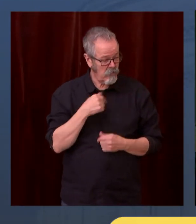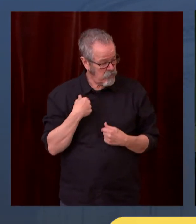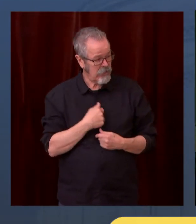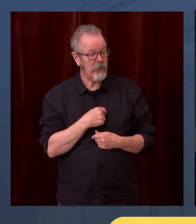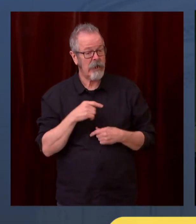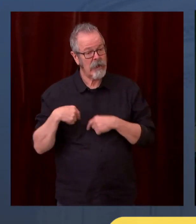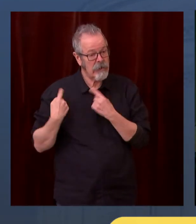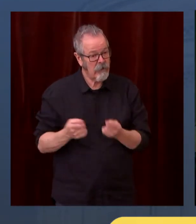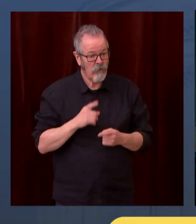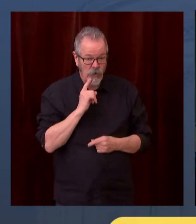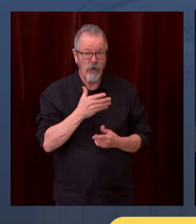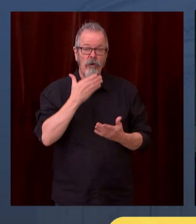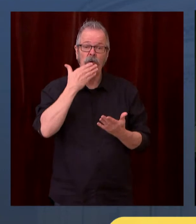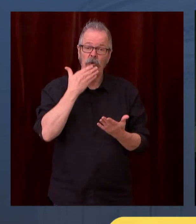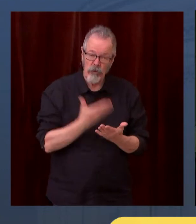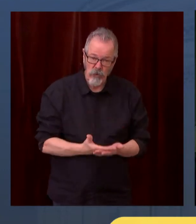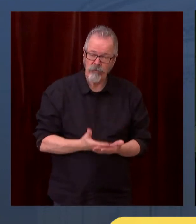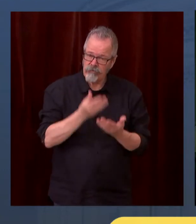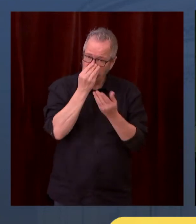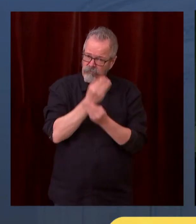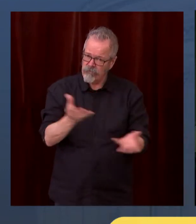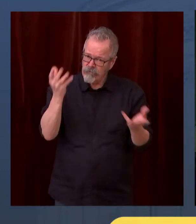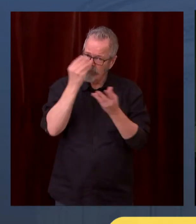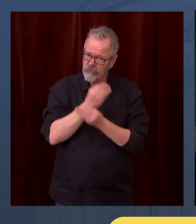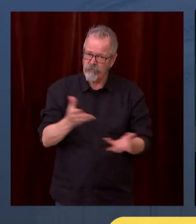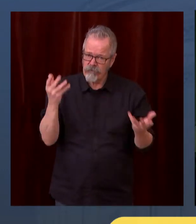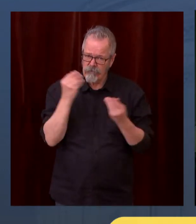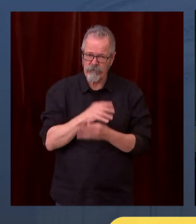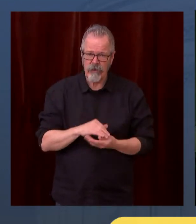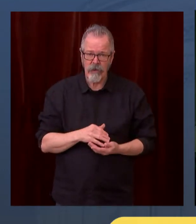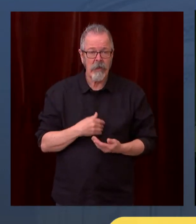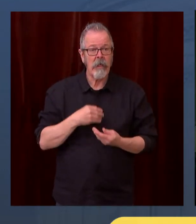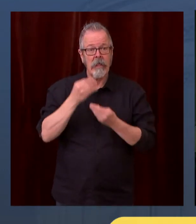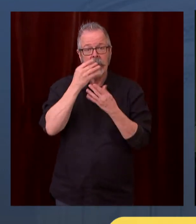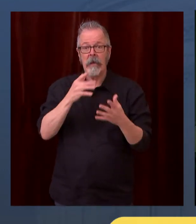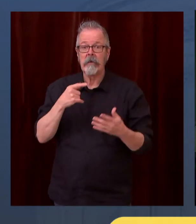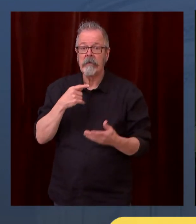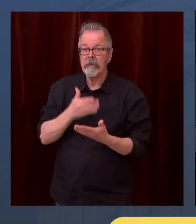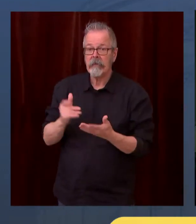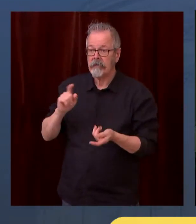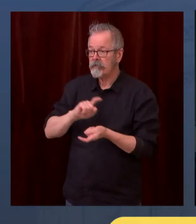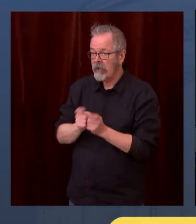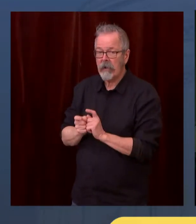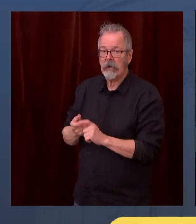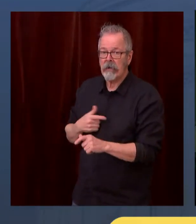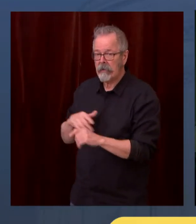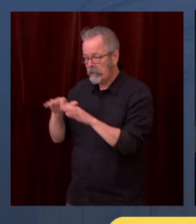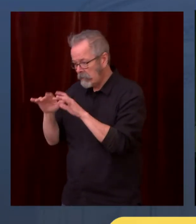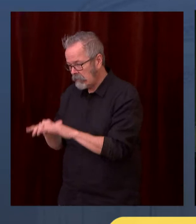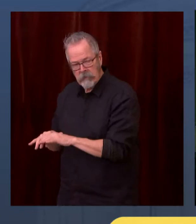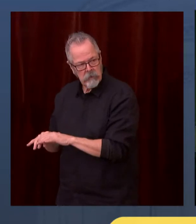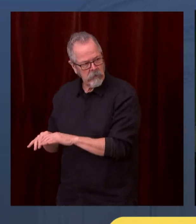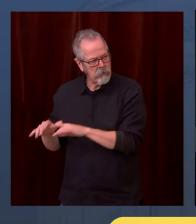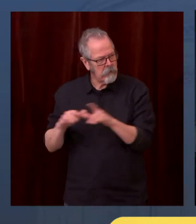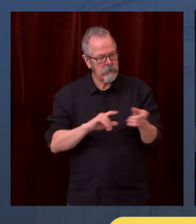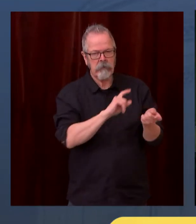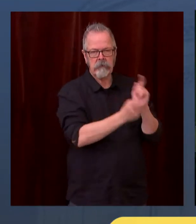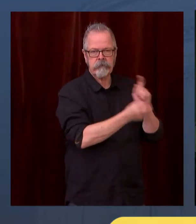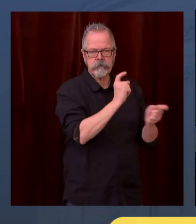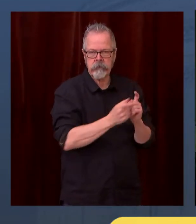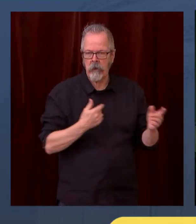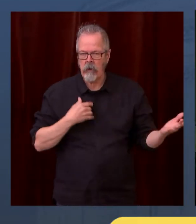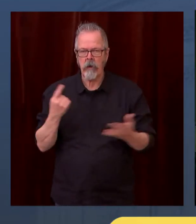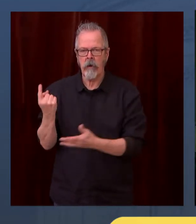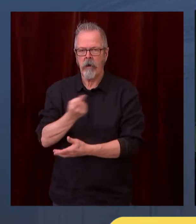get information out, but so much has been changing, so much has been happening that it is really important for us to be able